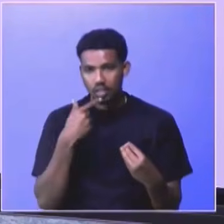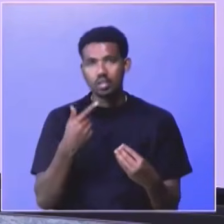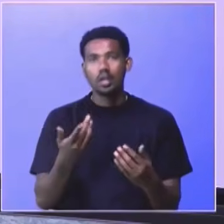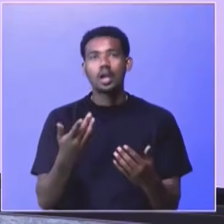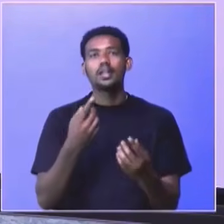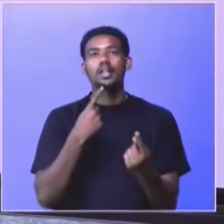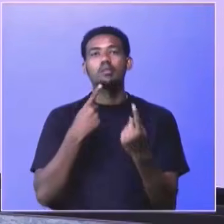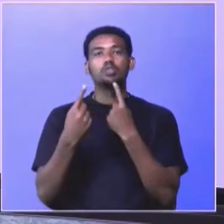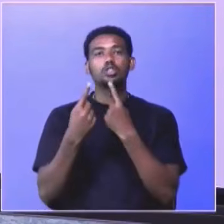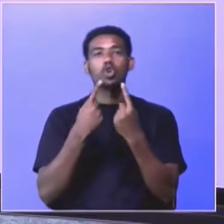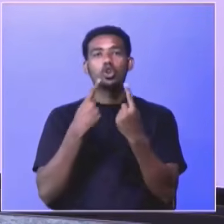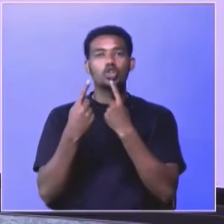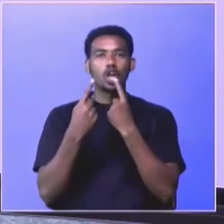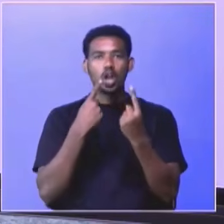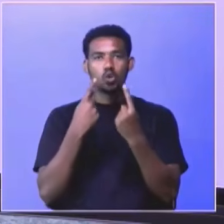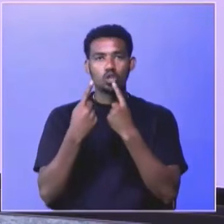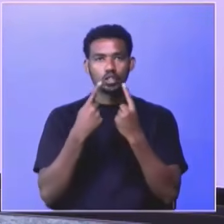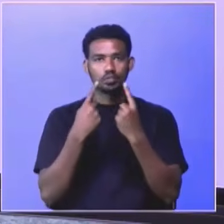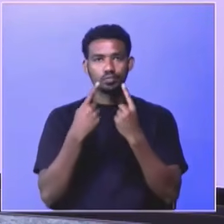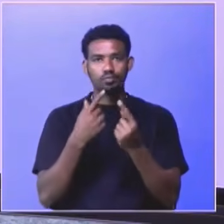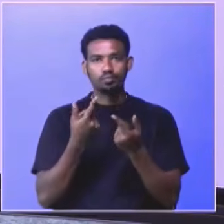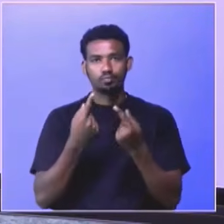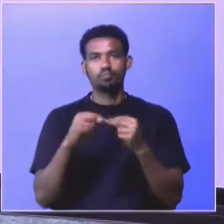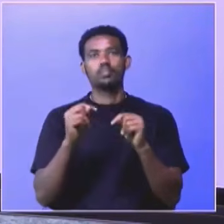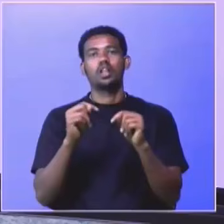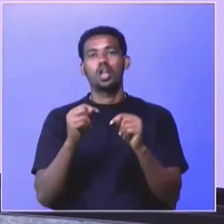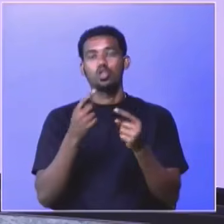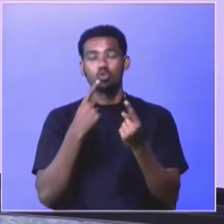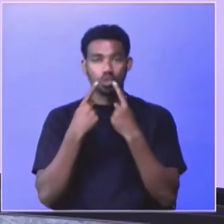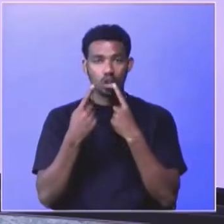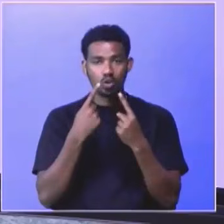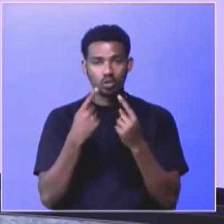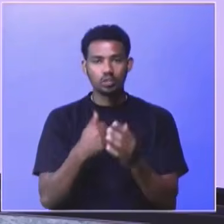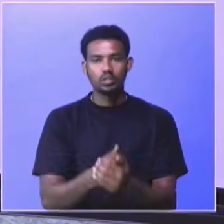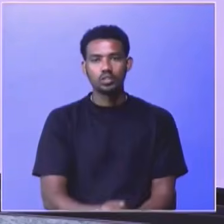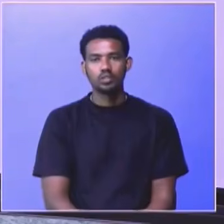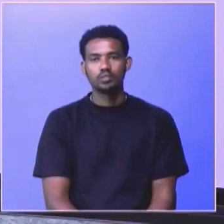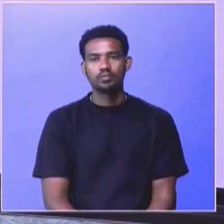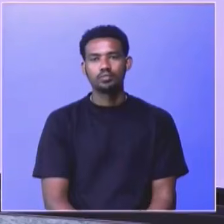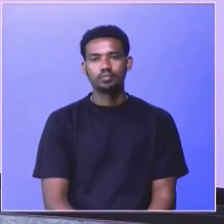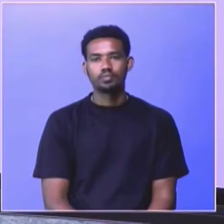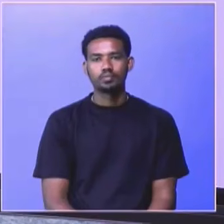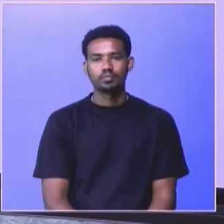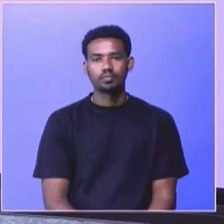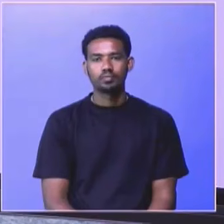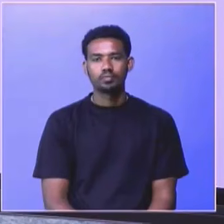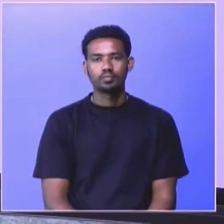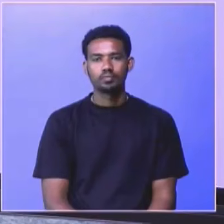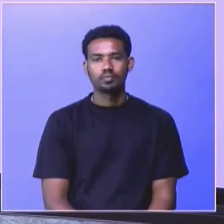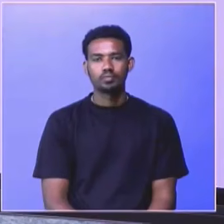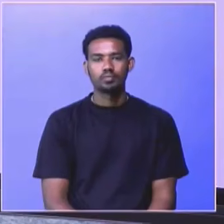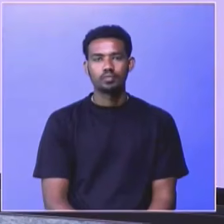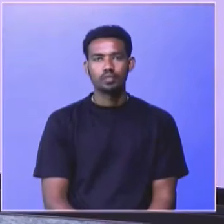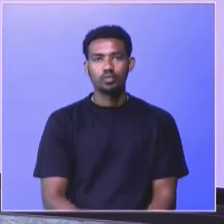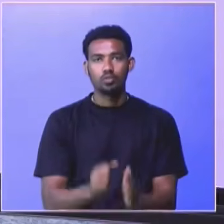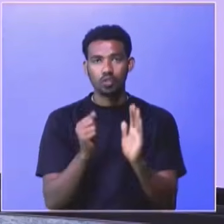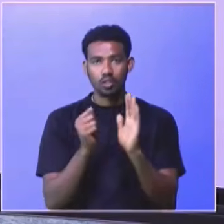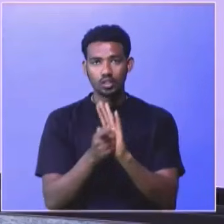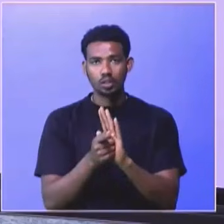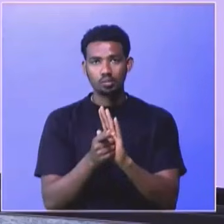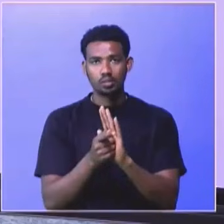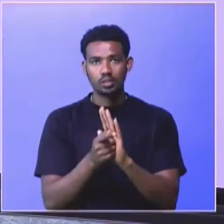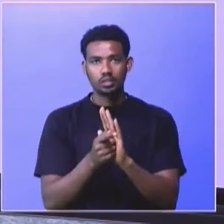dialogue how you are going to use it. So when we come to greeting, we said already greeting is saying